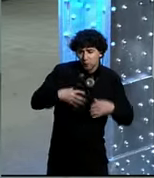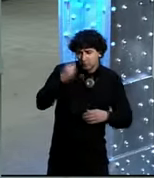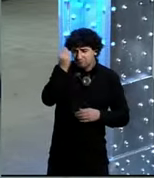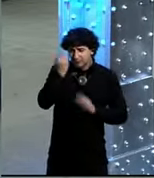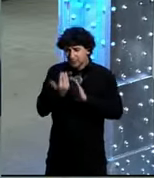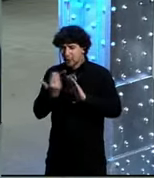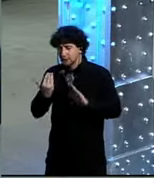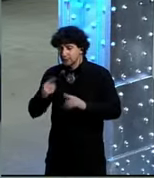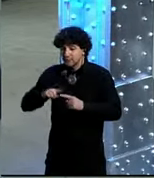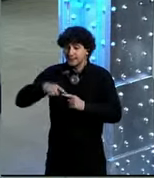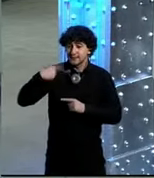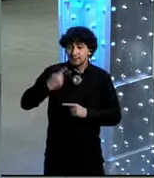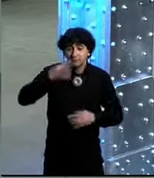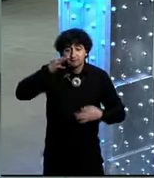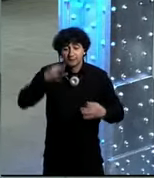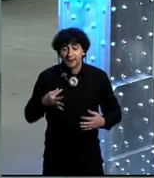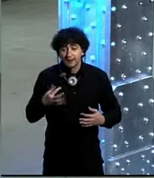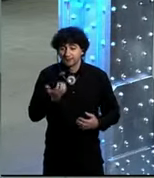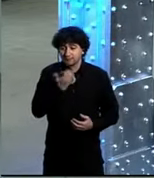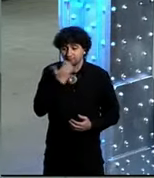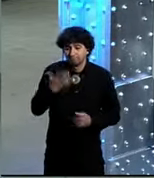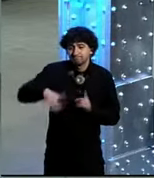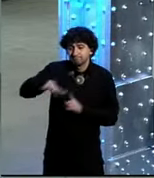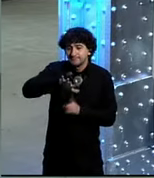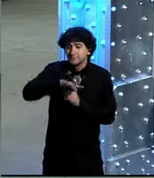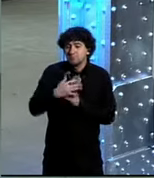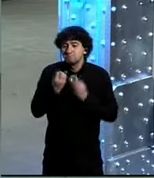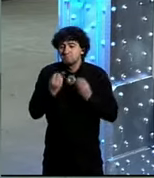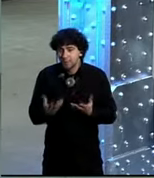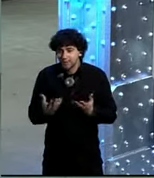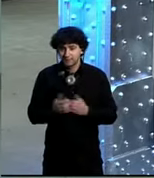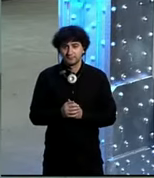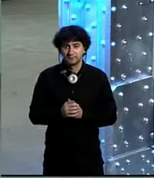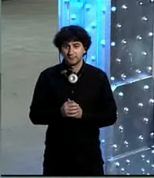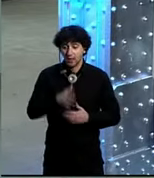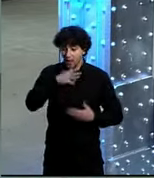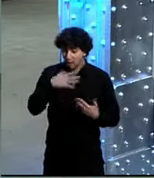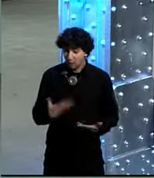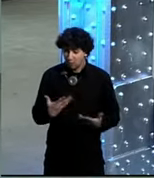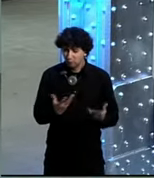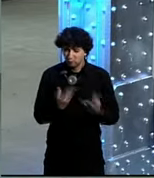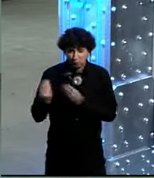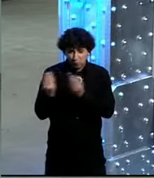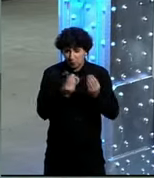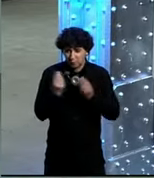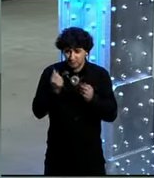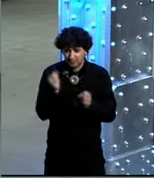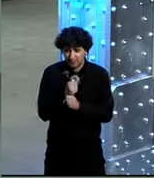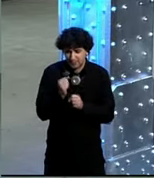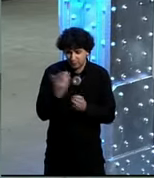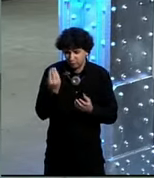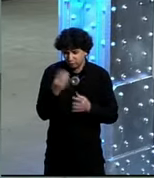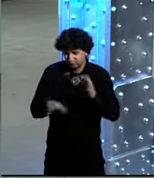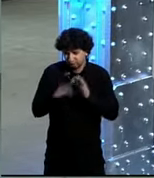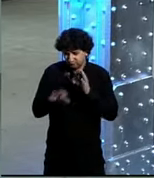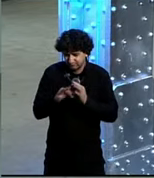circumstances permitting, of course. But today, many of us want more than just clicks and views and ratings.